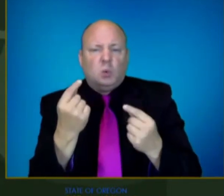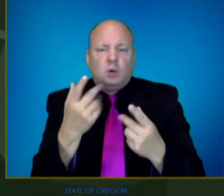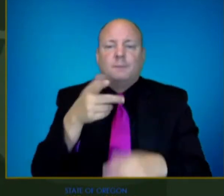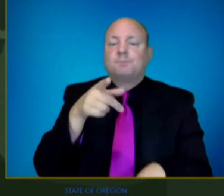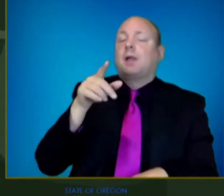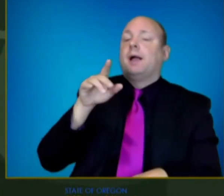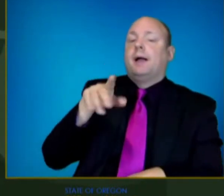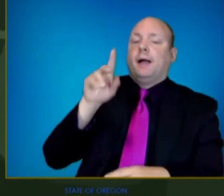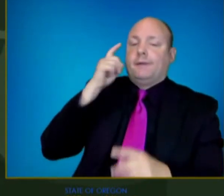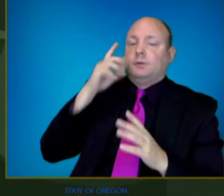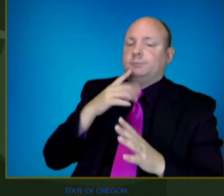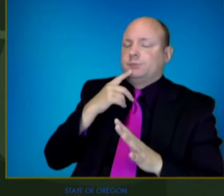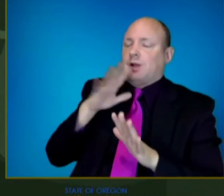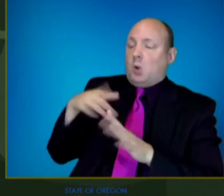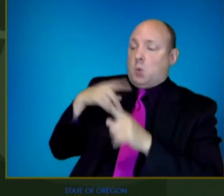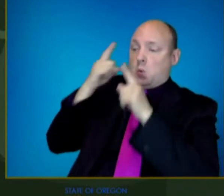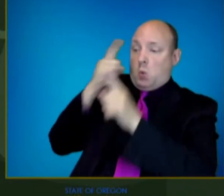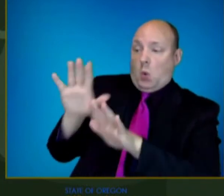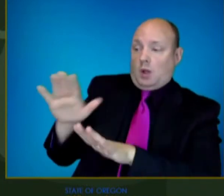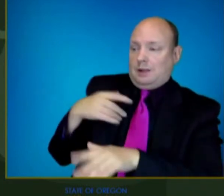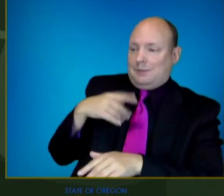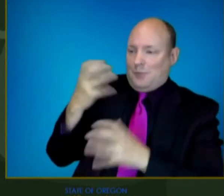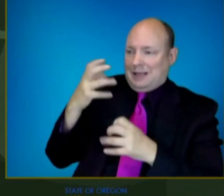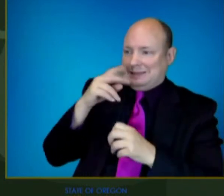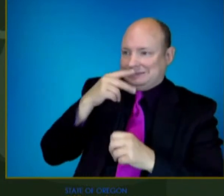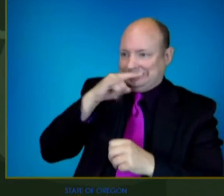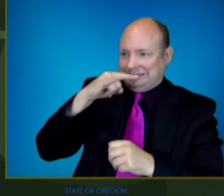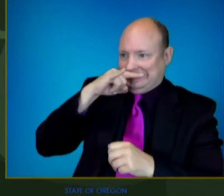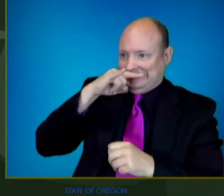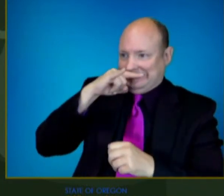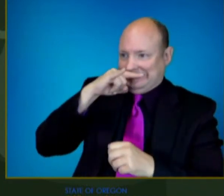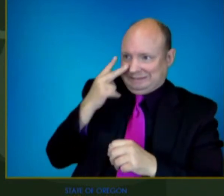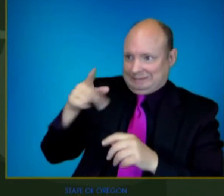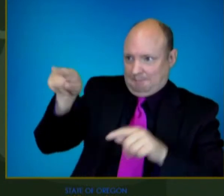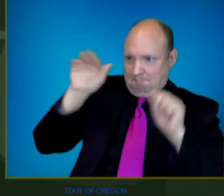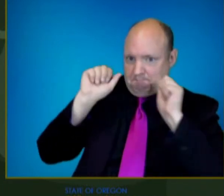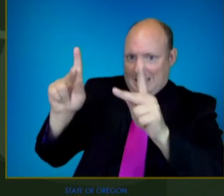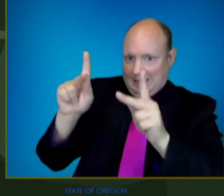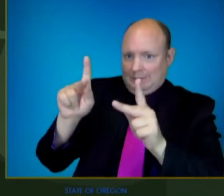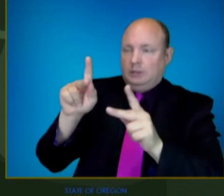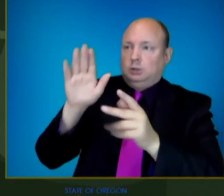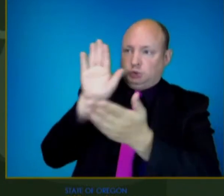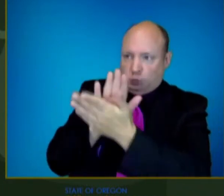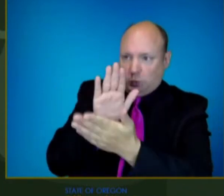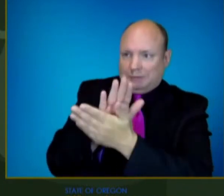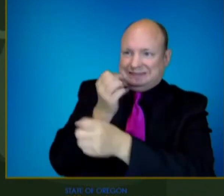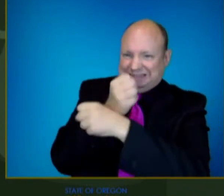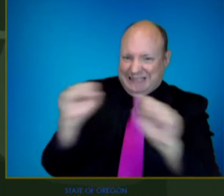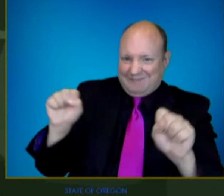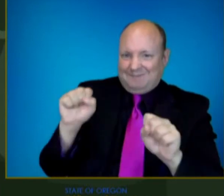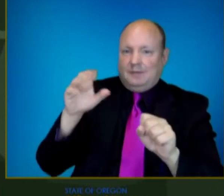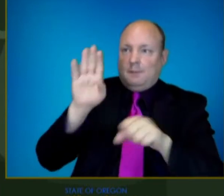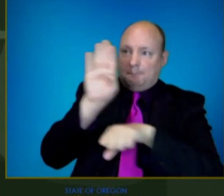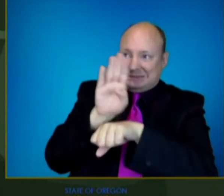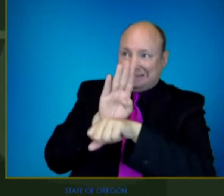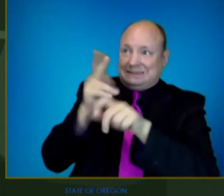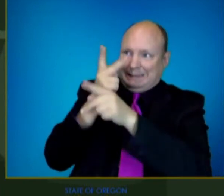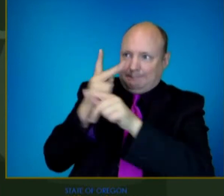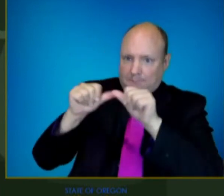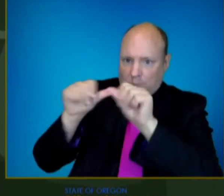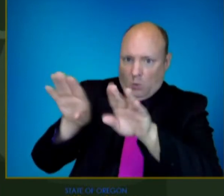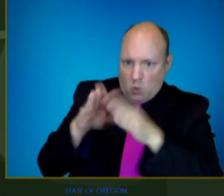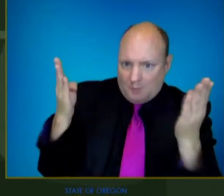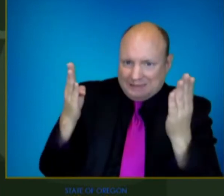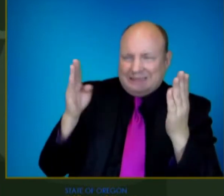classroom on a full-time basis and keep them safe, and to keep our businesses open around the